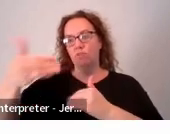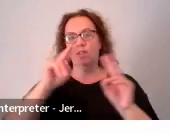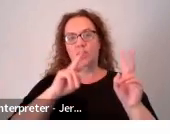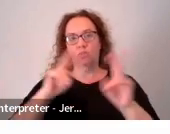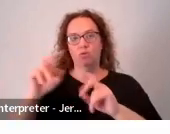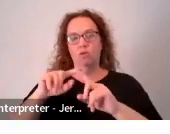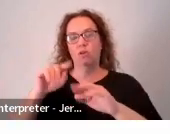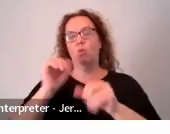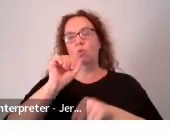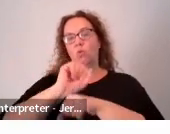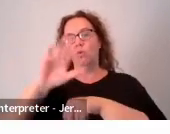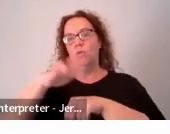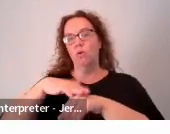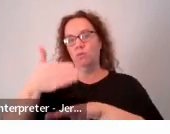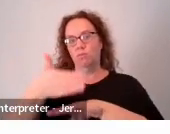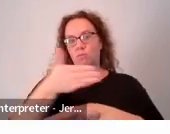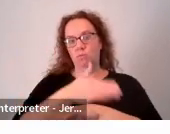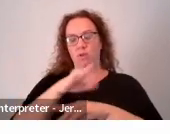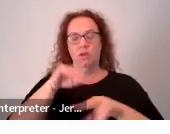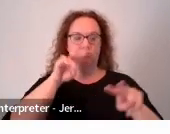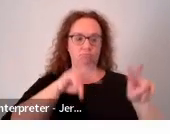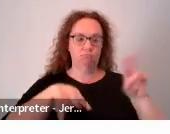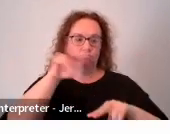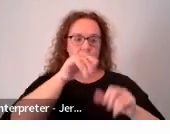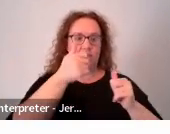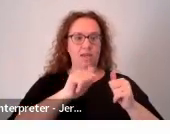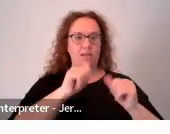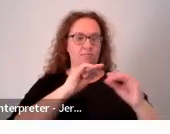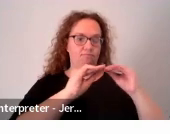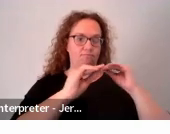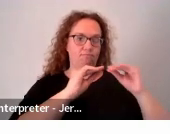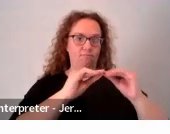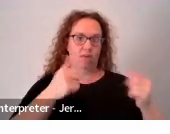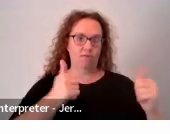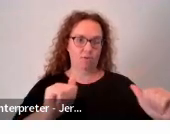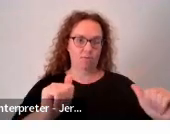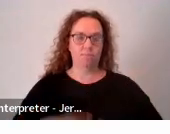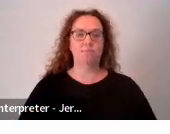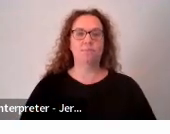improvement, as well as to monitor any ongoing remediation efforts.